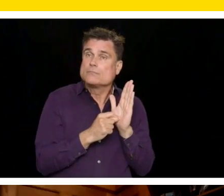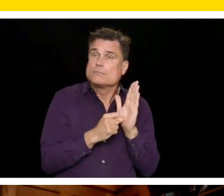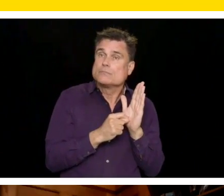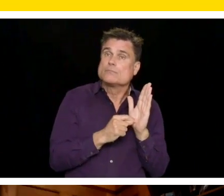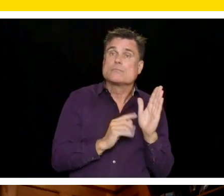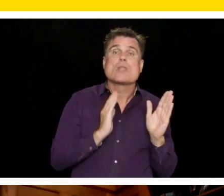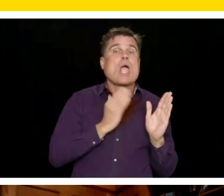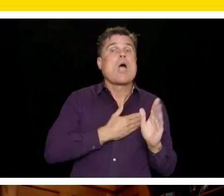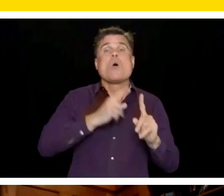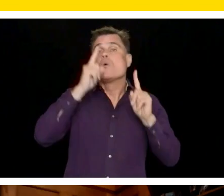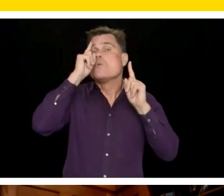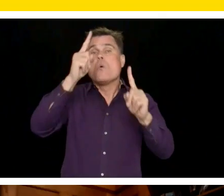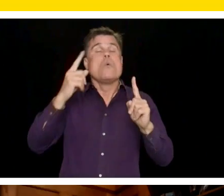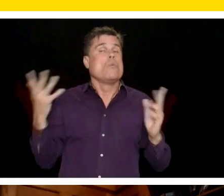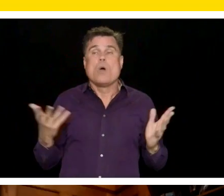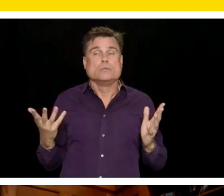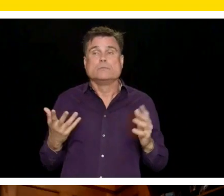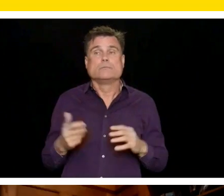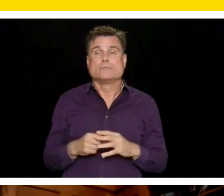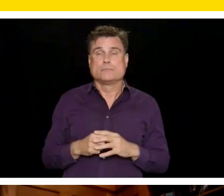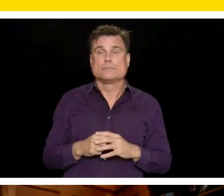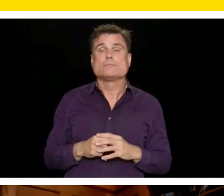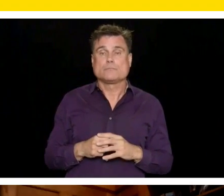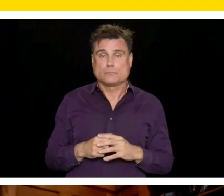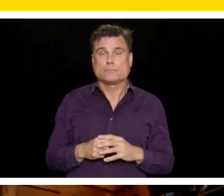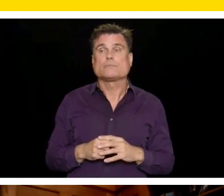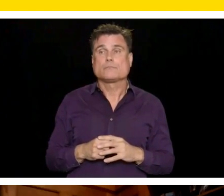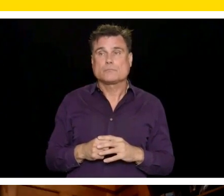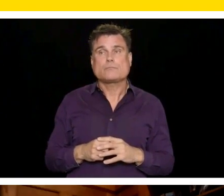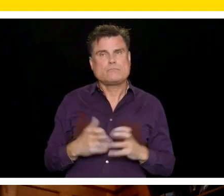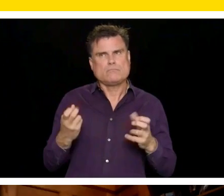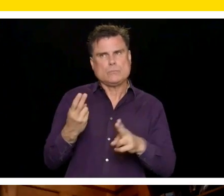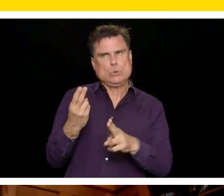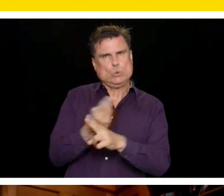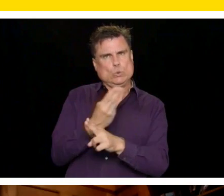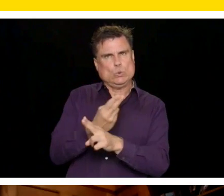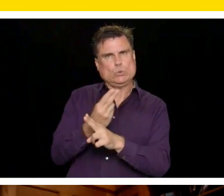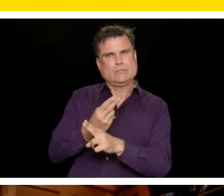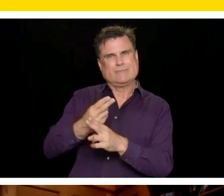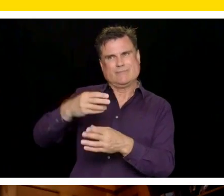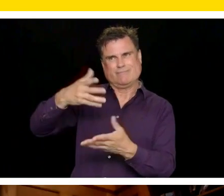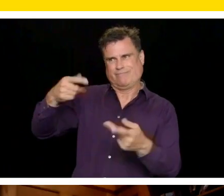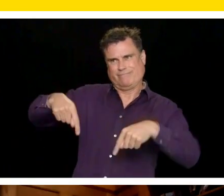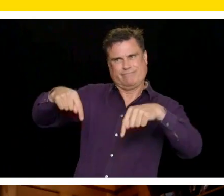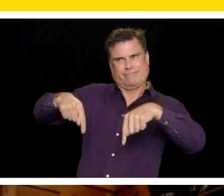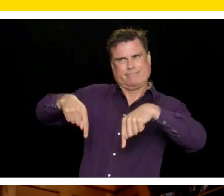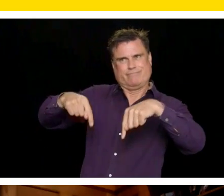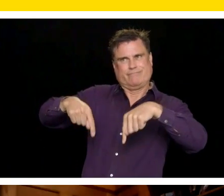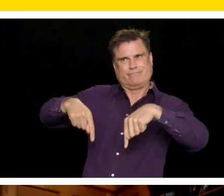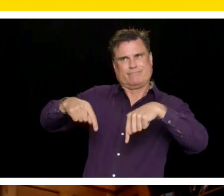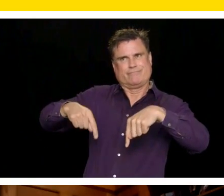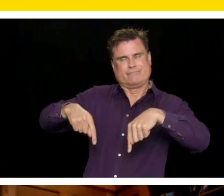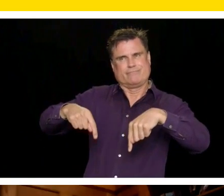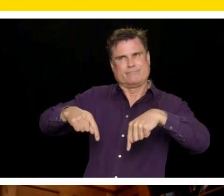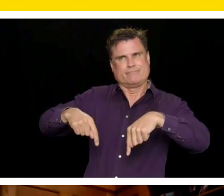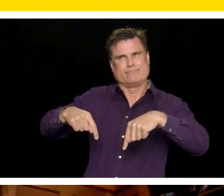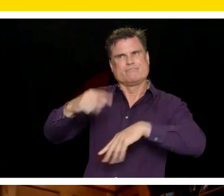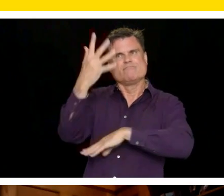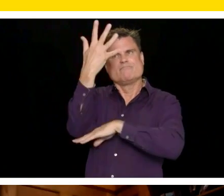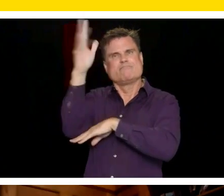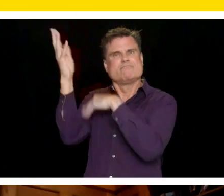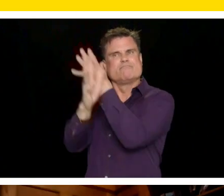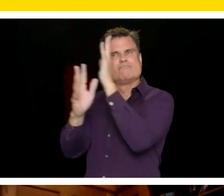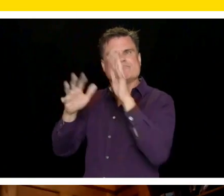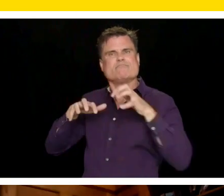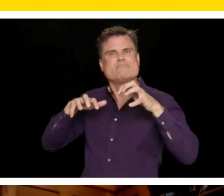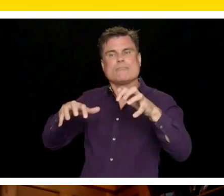is a fantastic building product and that it works. And it's a sustainable building product as well. And so